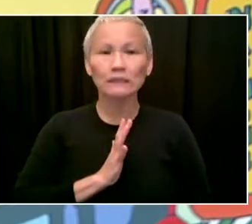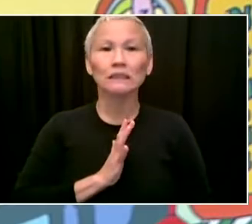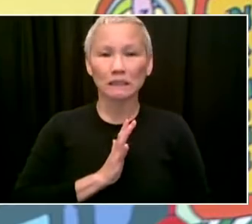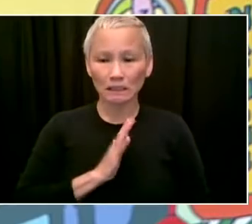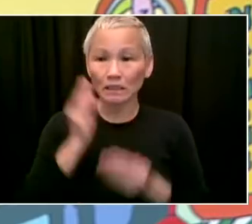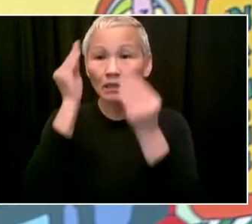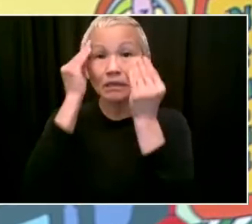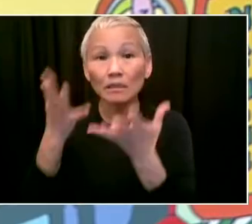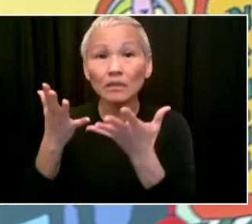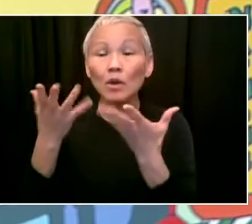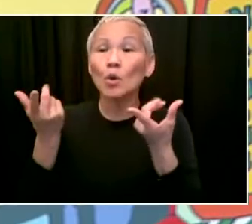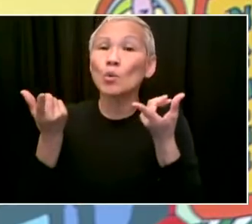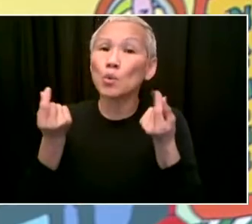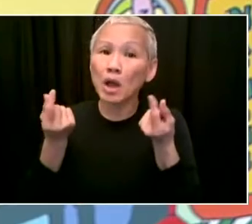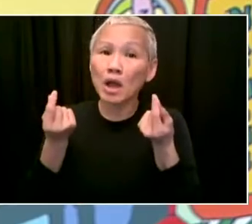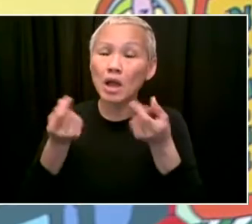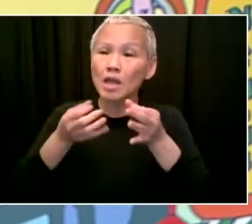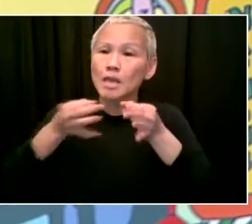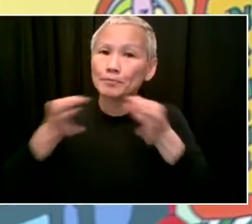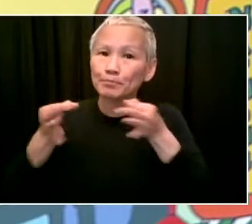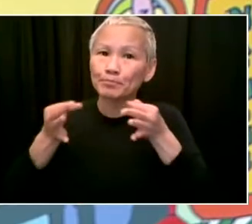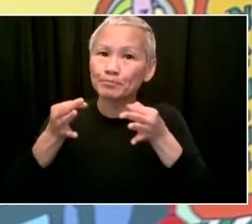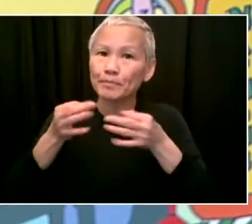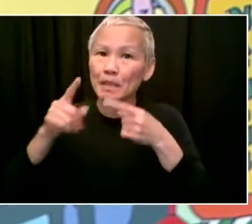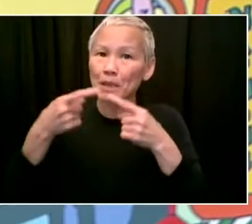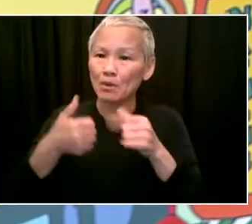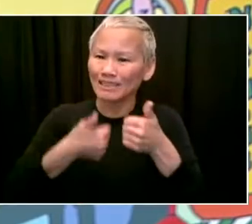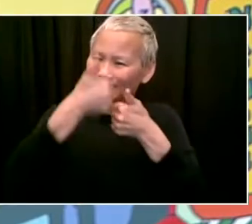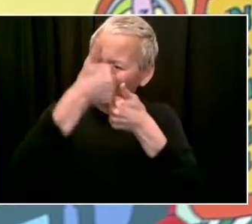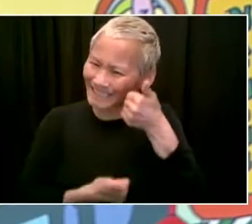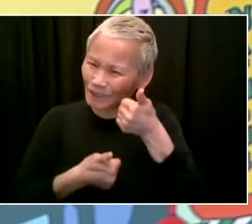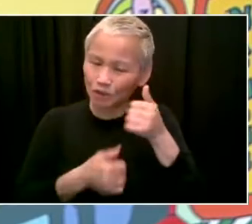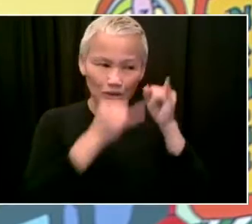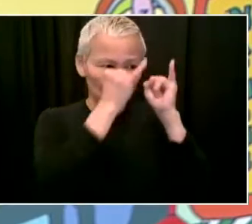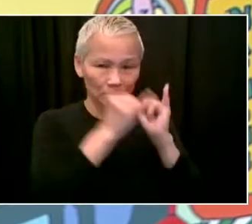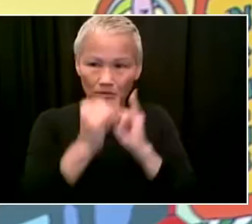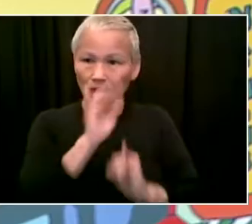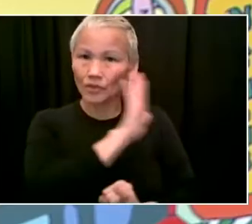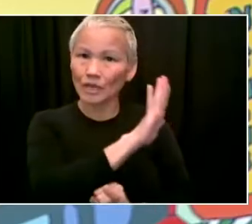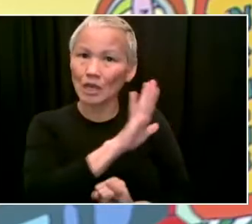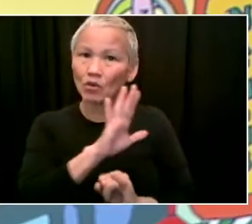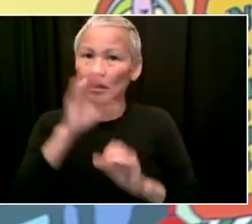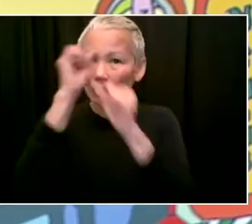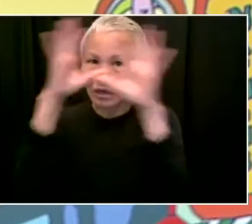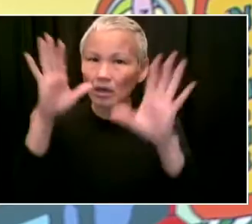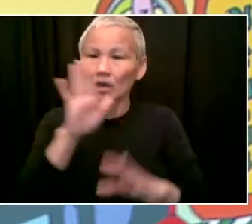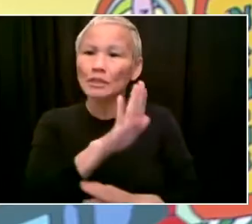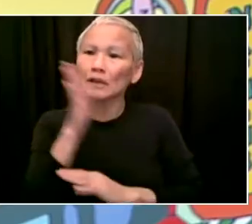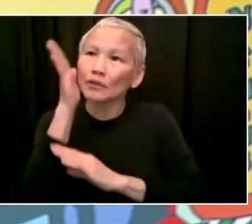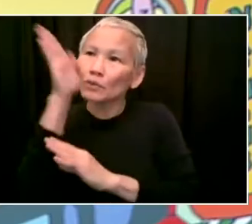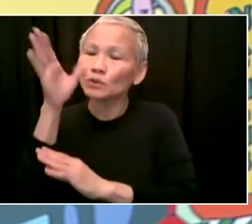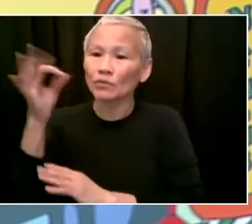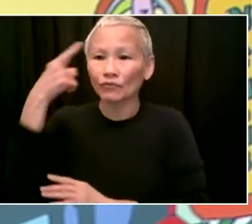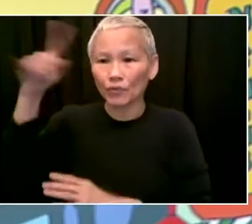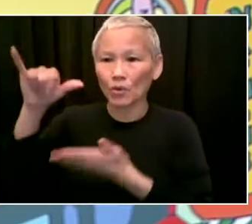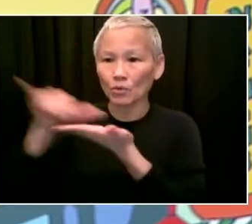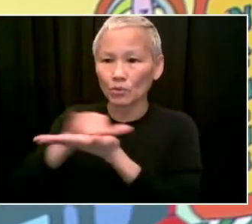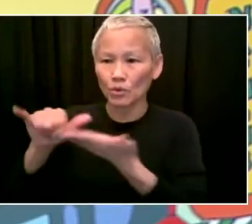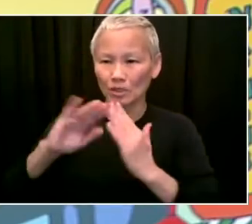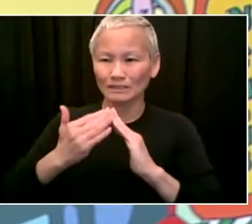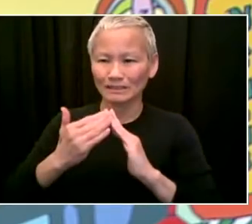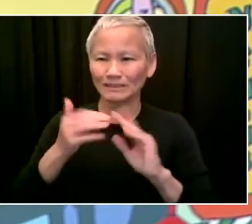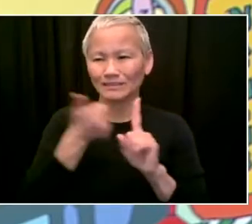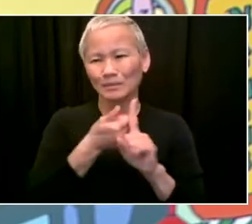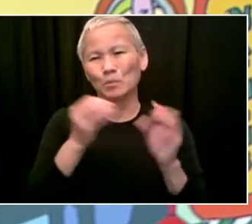a specific idea of what makes sense for the future of New York City, I'm going to do that. What I care about right now is that New York City comes